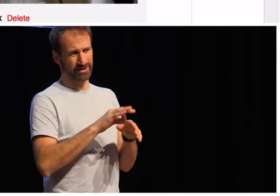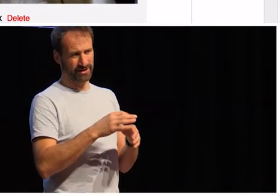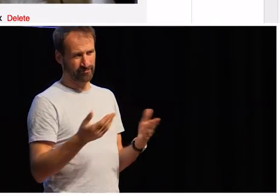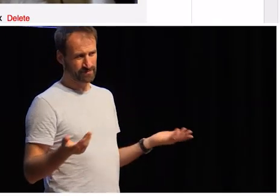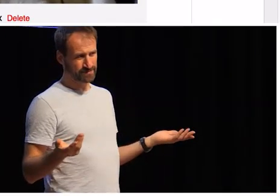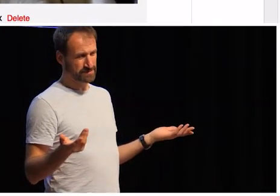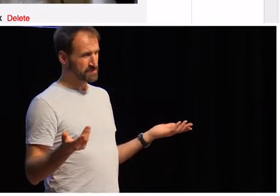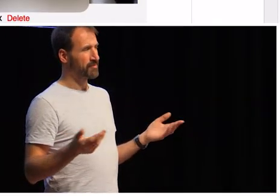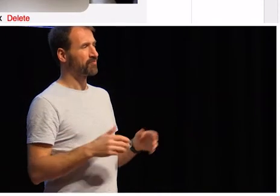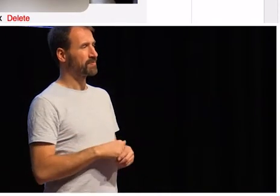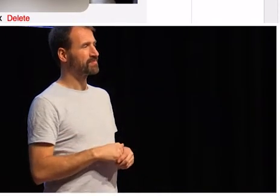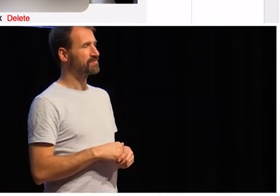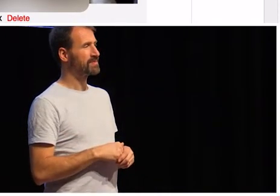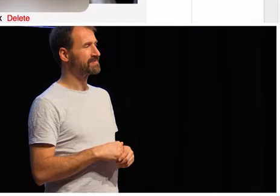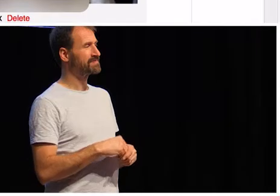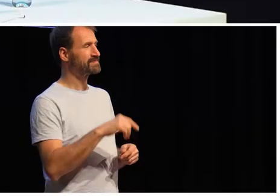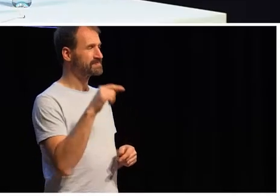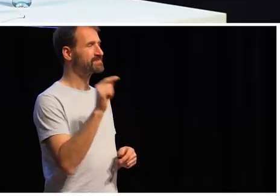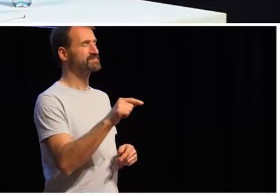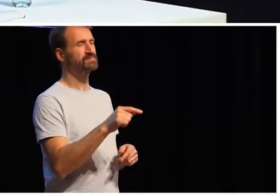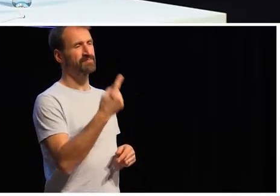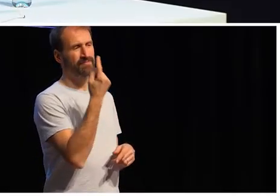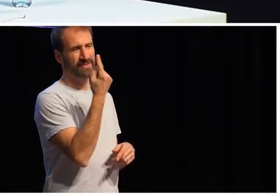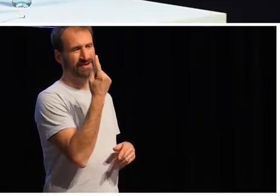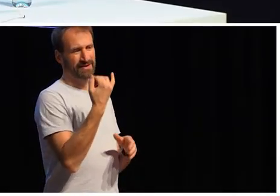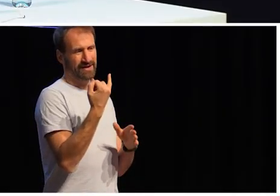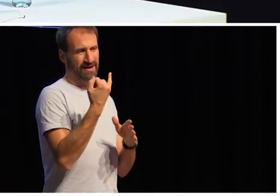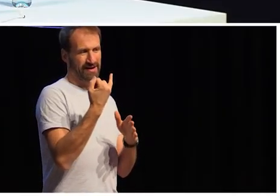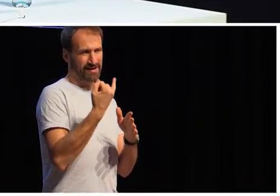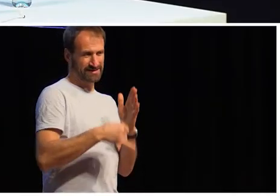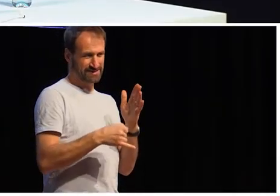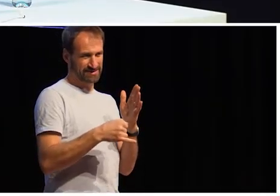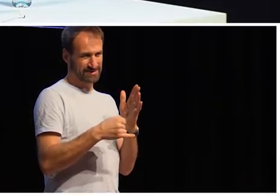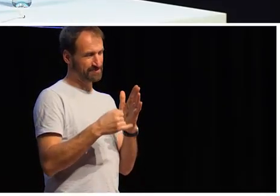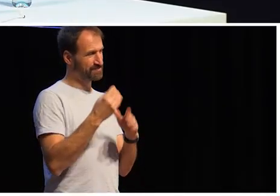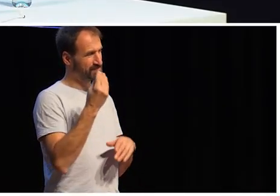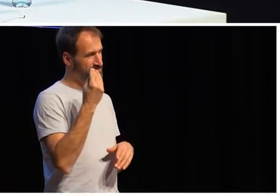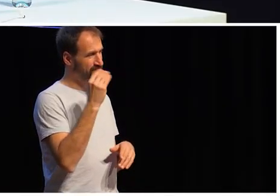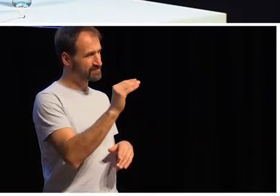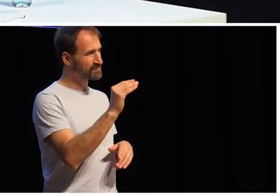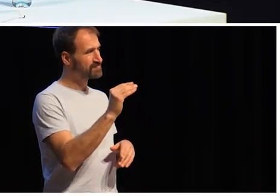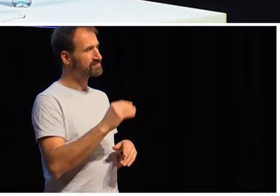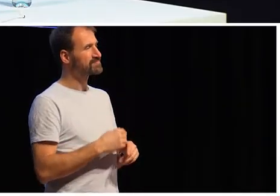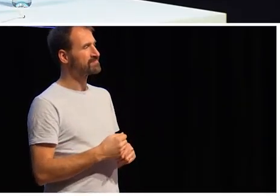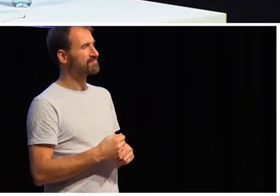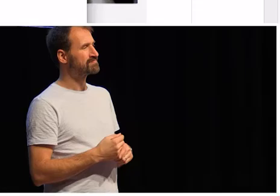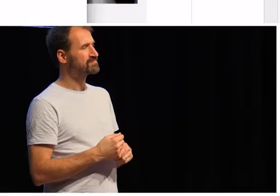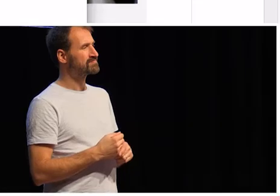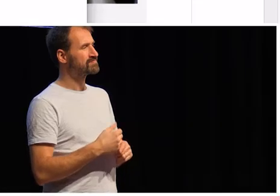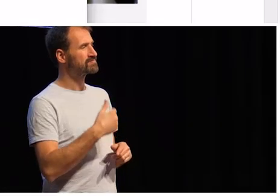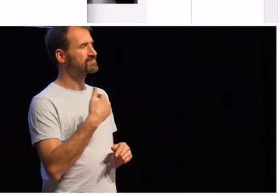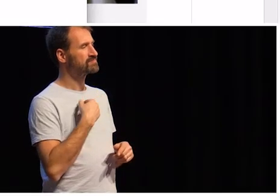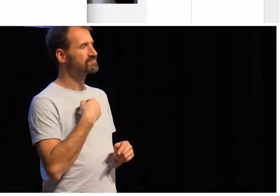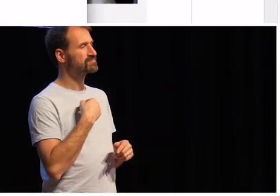just one last thing I already prepared on simple